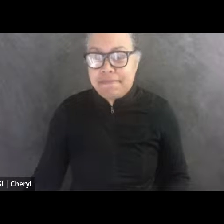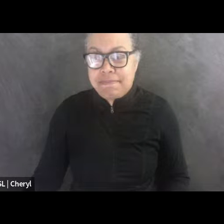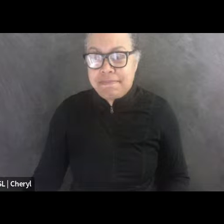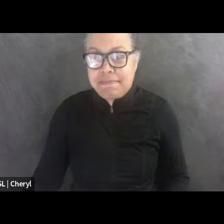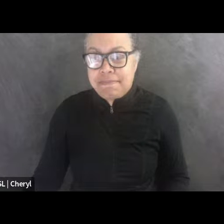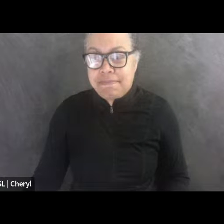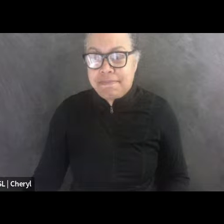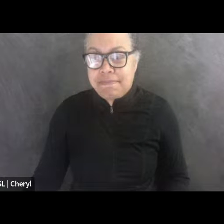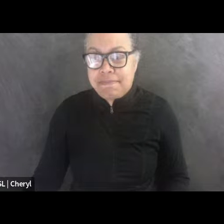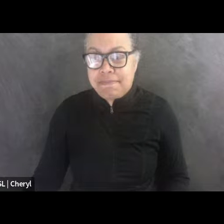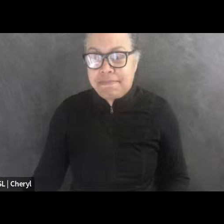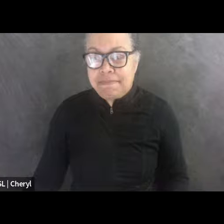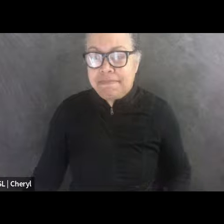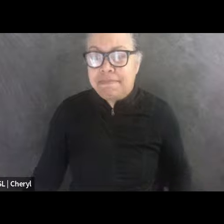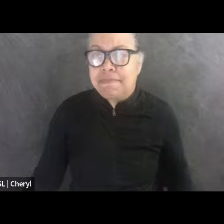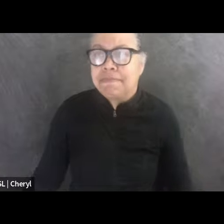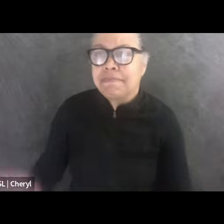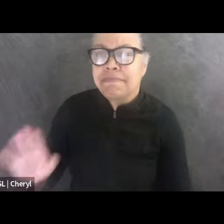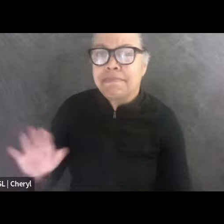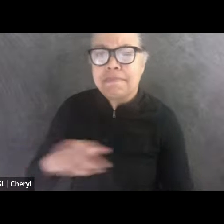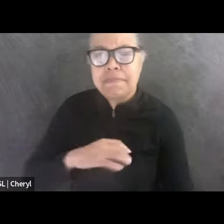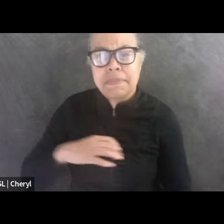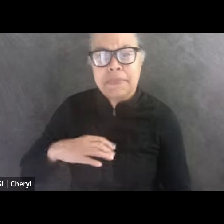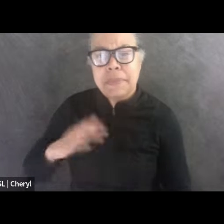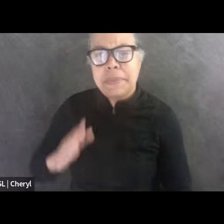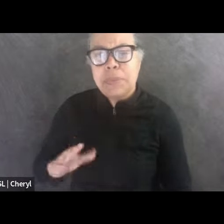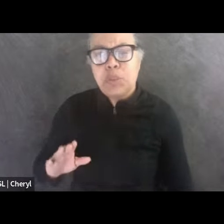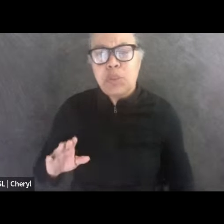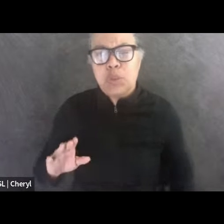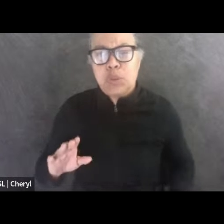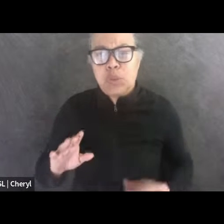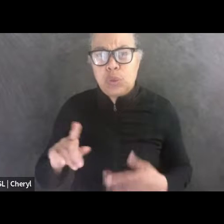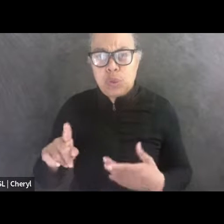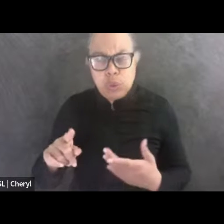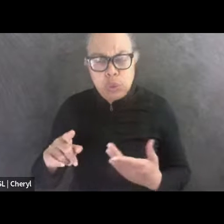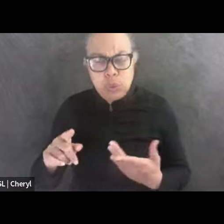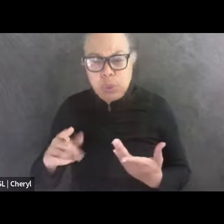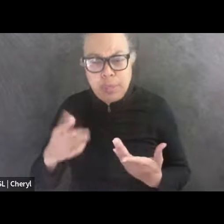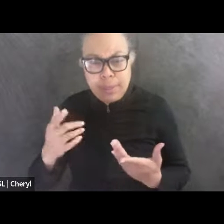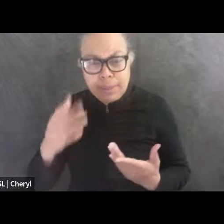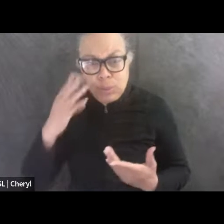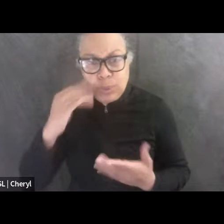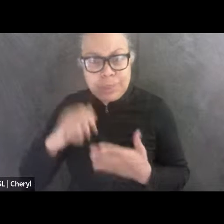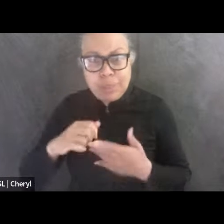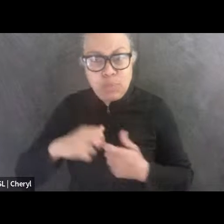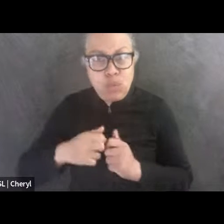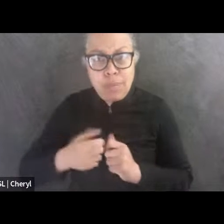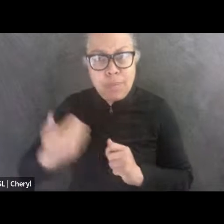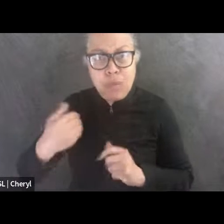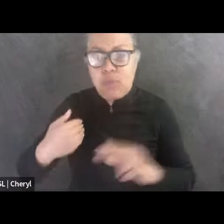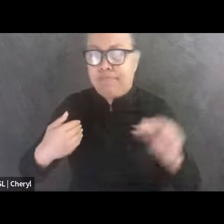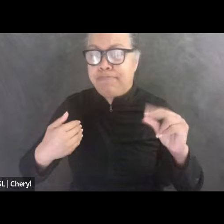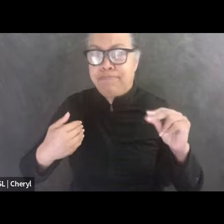interesting. Commissioner Moore, have you ever run into that issue? I have not.